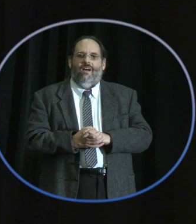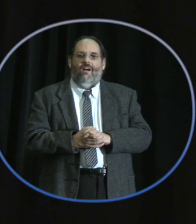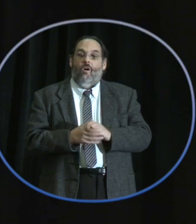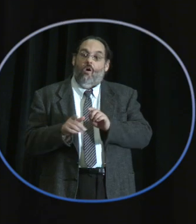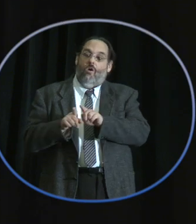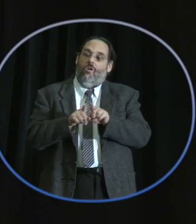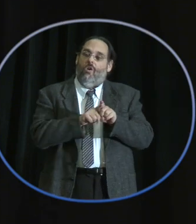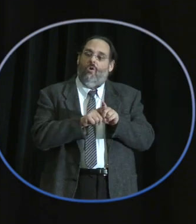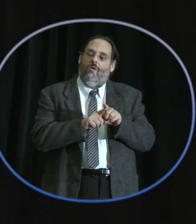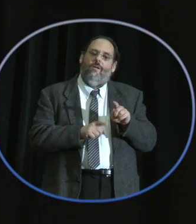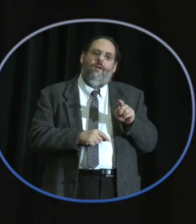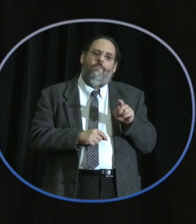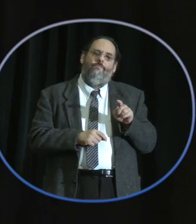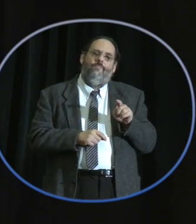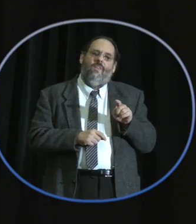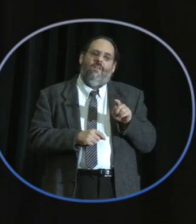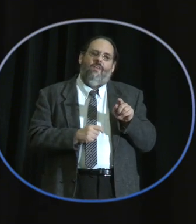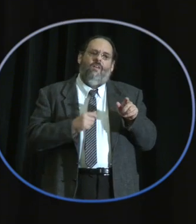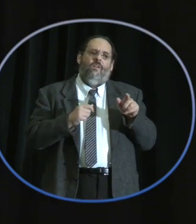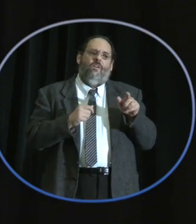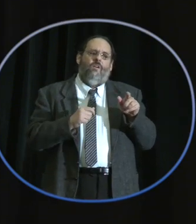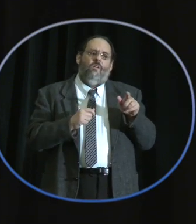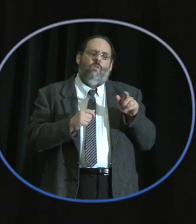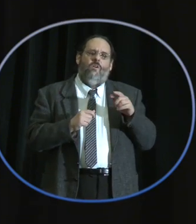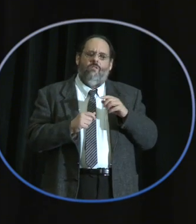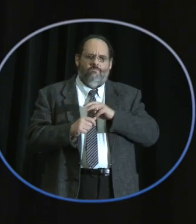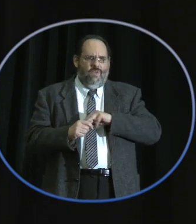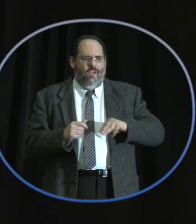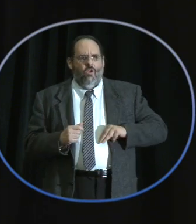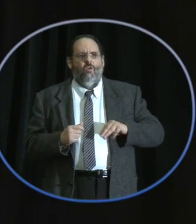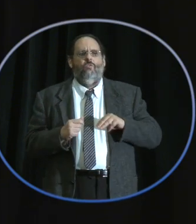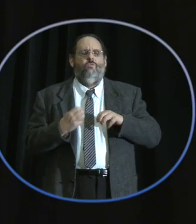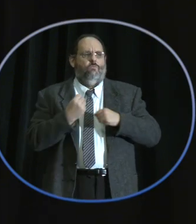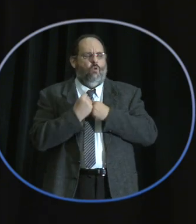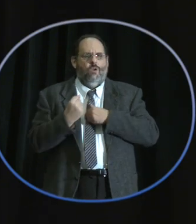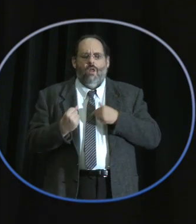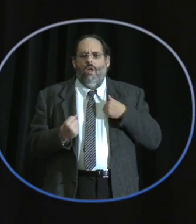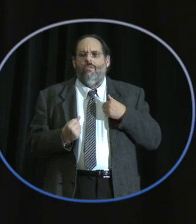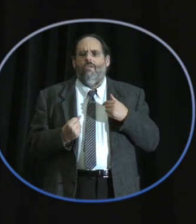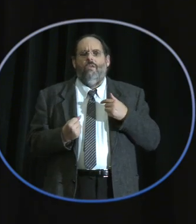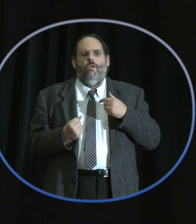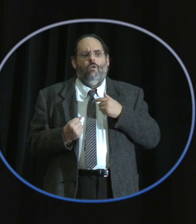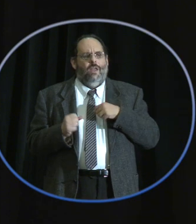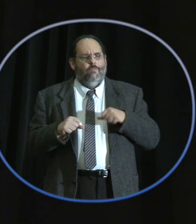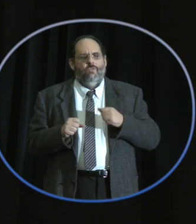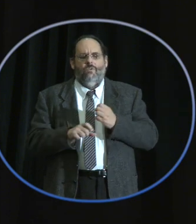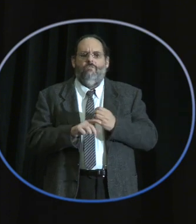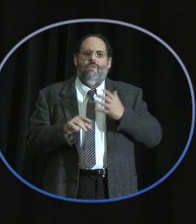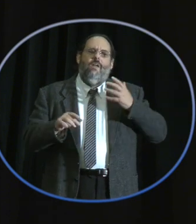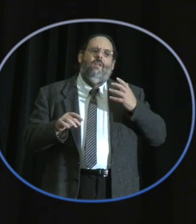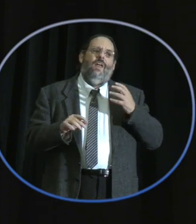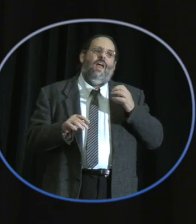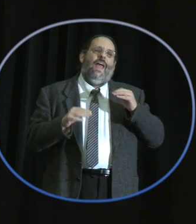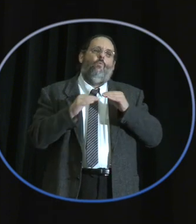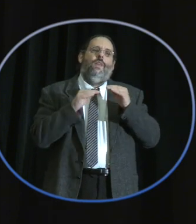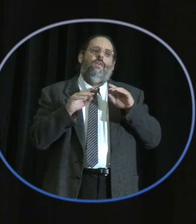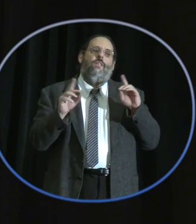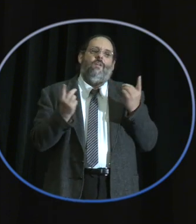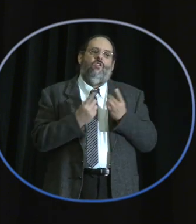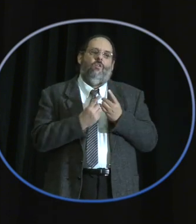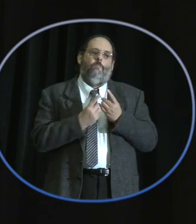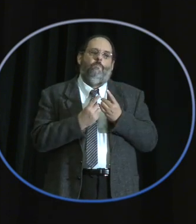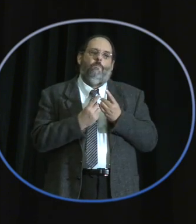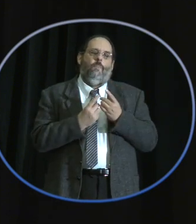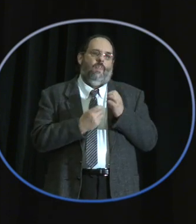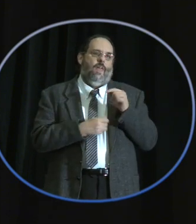We also, with the support of the mayor and his administration, expanded the equity division. And when